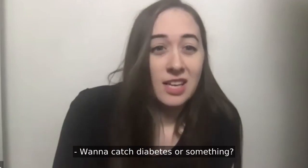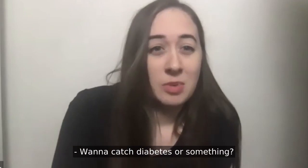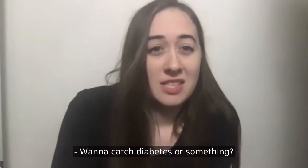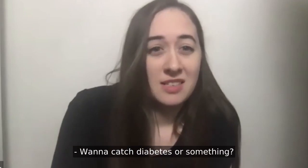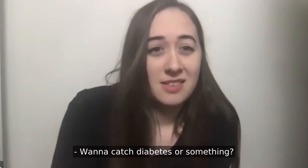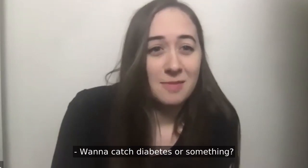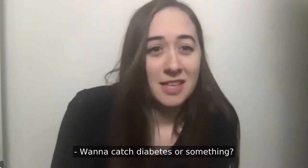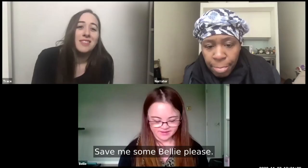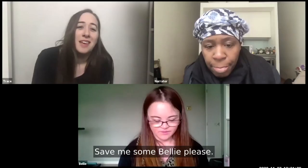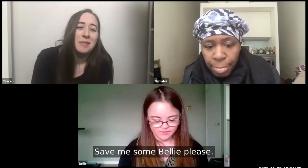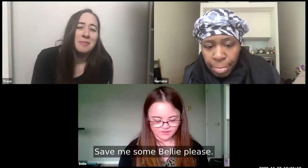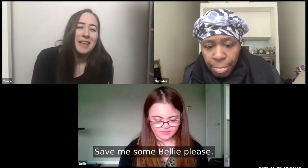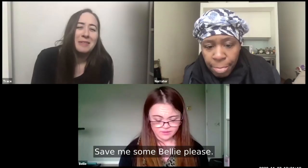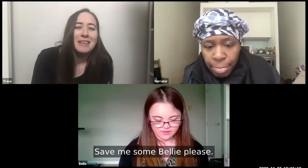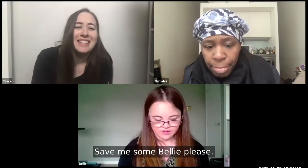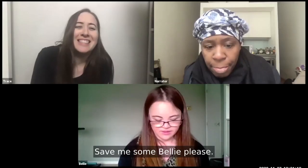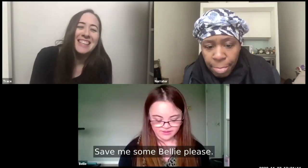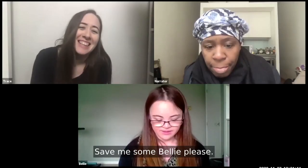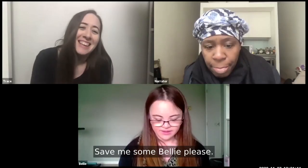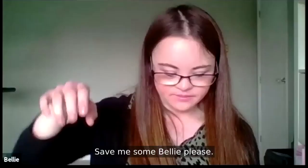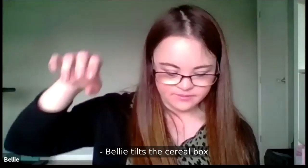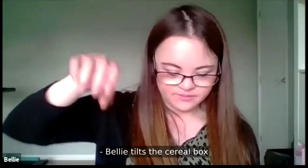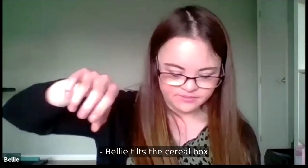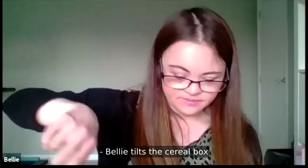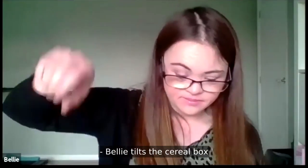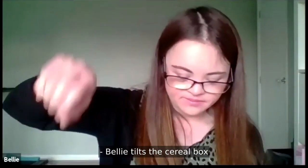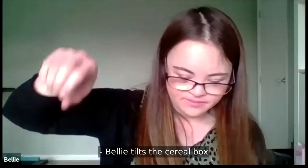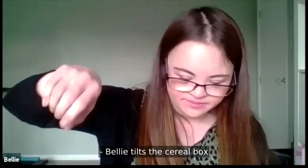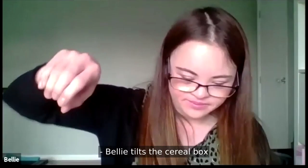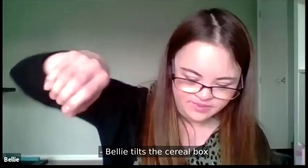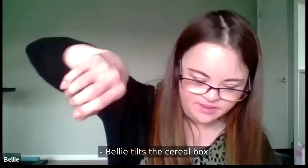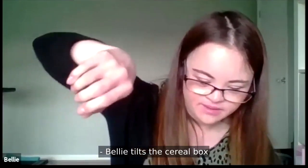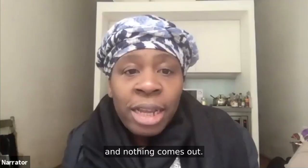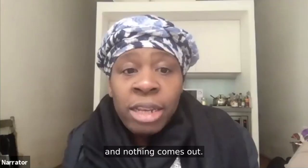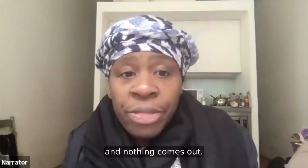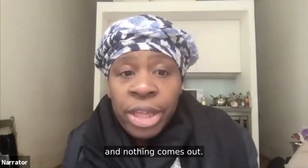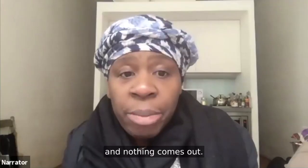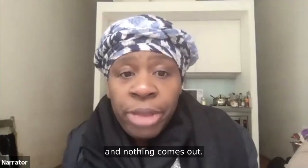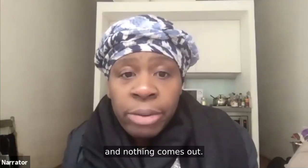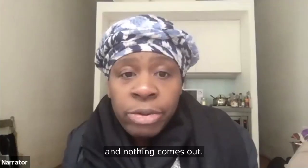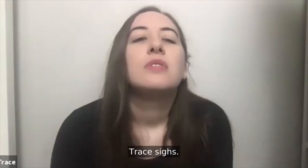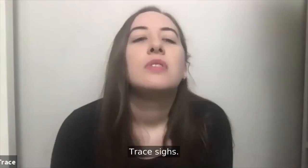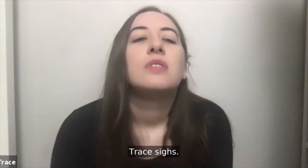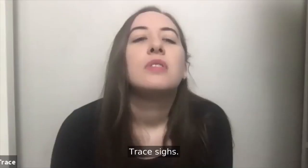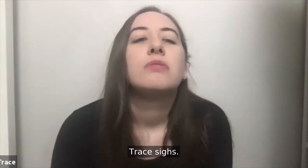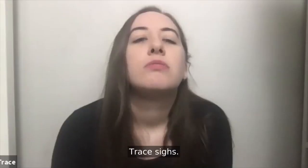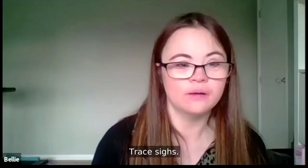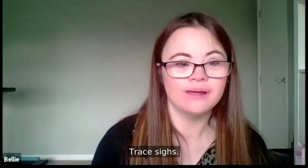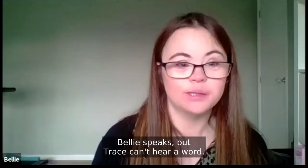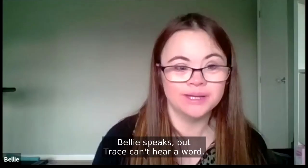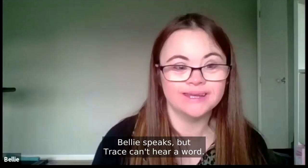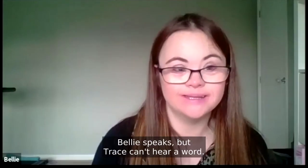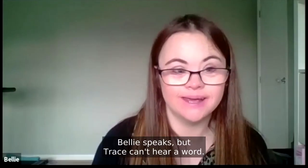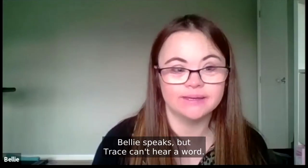catch diabetes or something? Save me some belly, please. Belly tilts the cereal box and nothing comes out. Trace sighs.